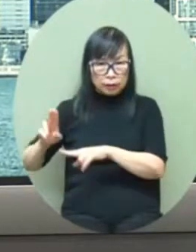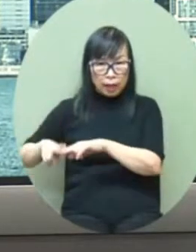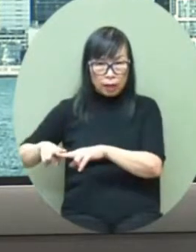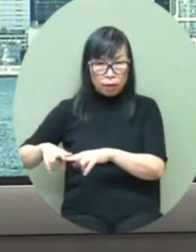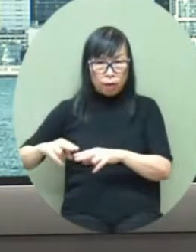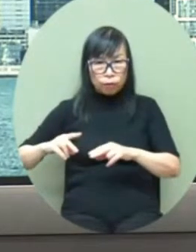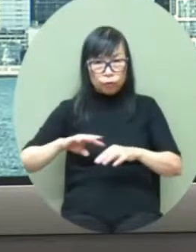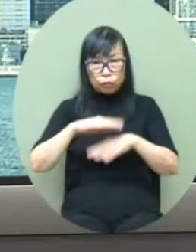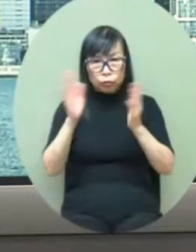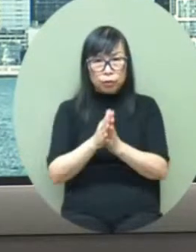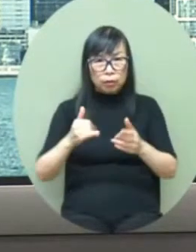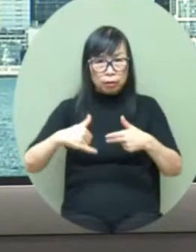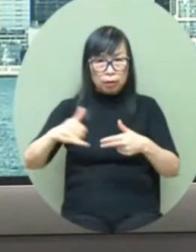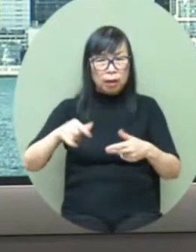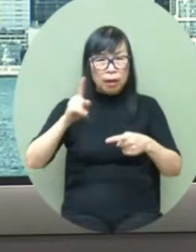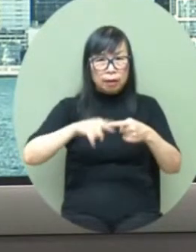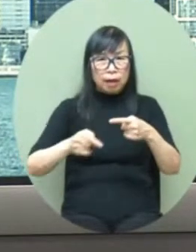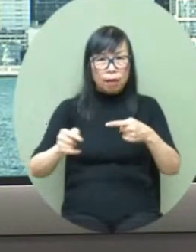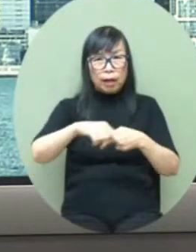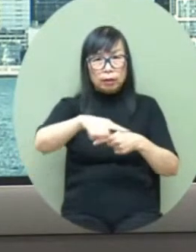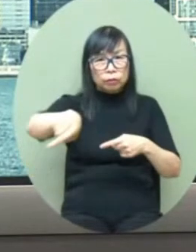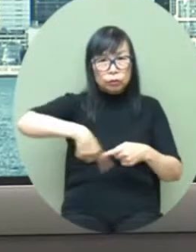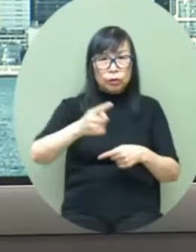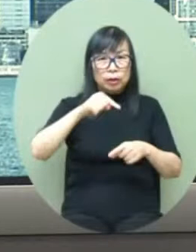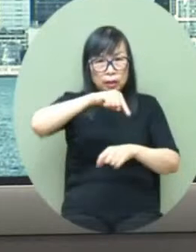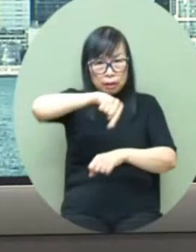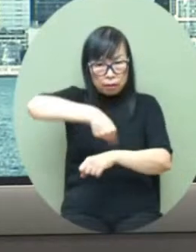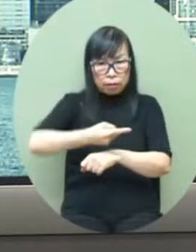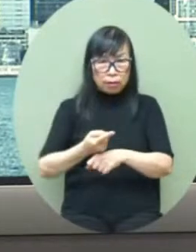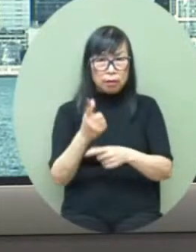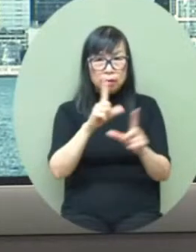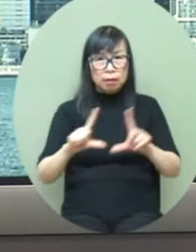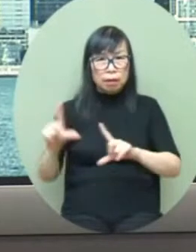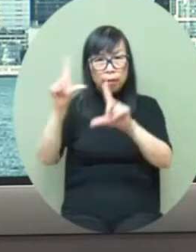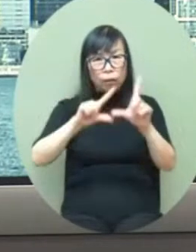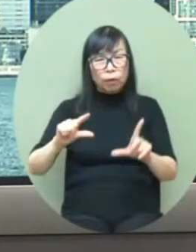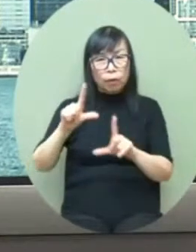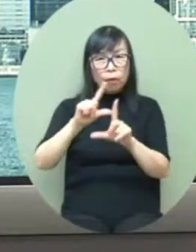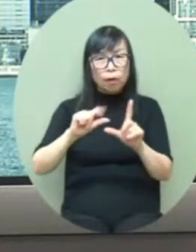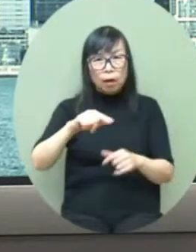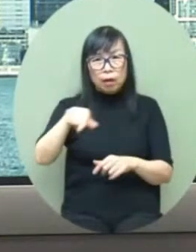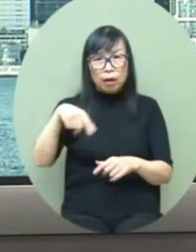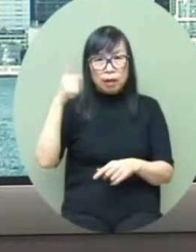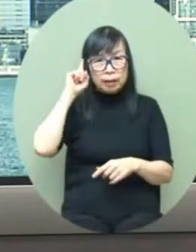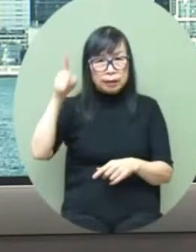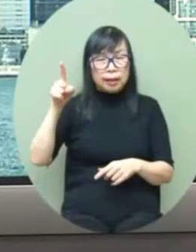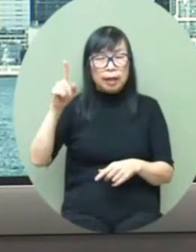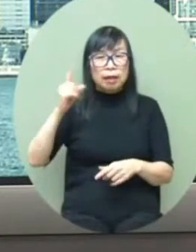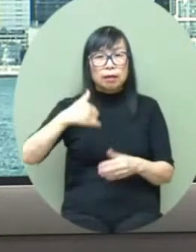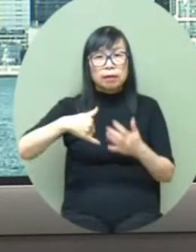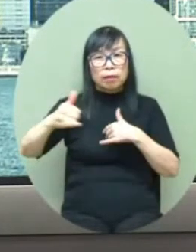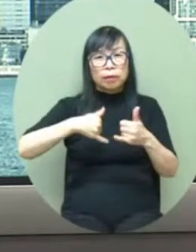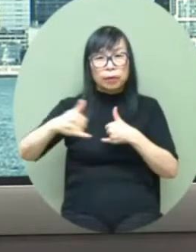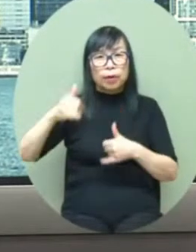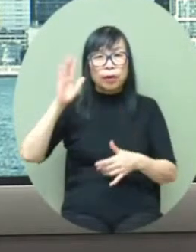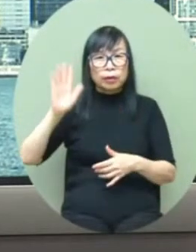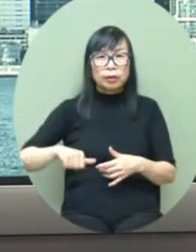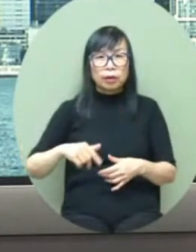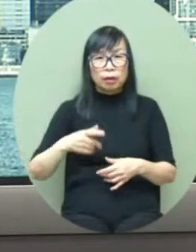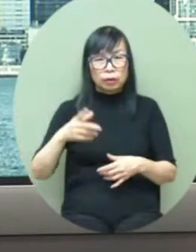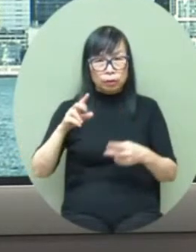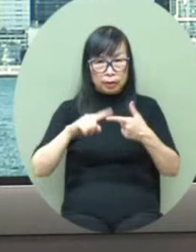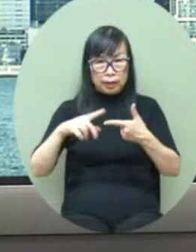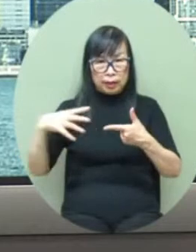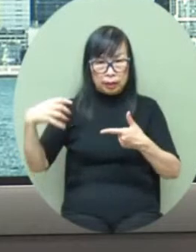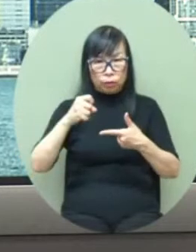mainland market. With the full opening of our borders, the GBA 1 hour living